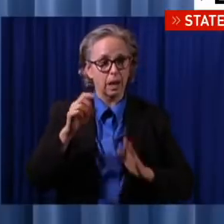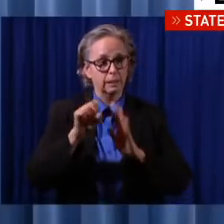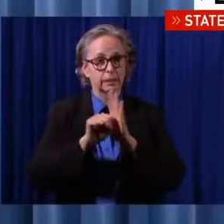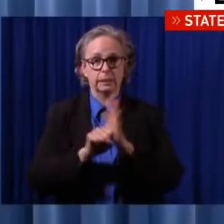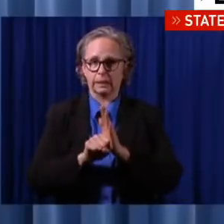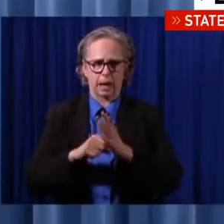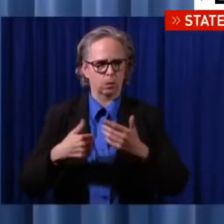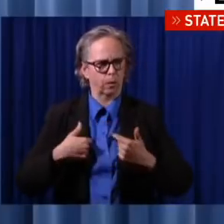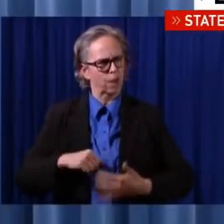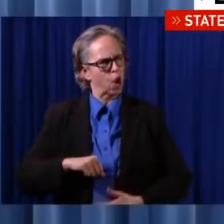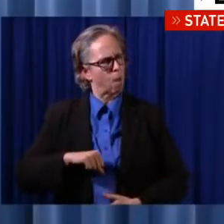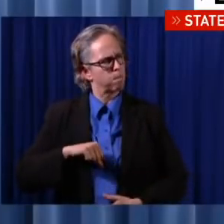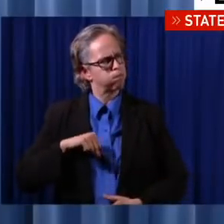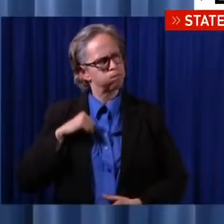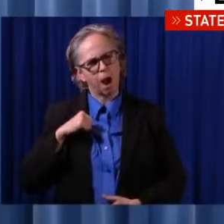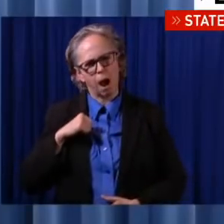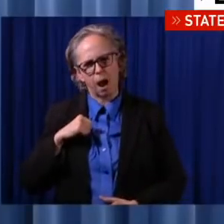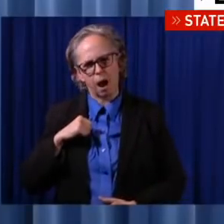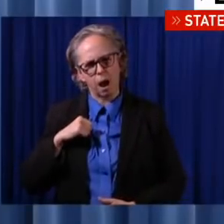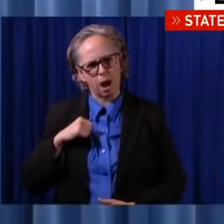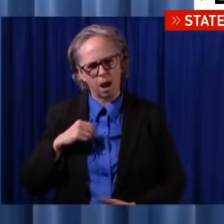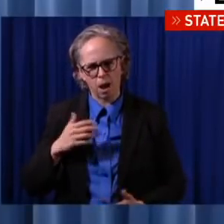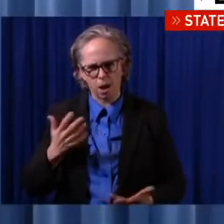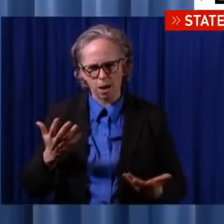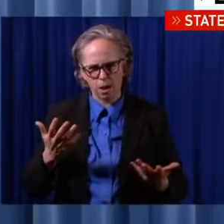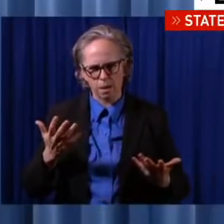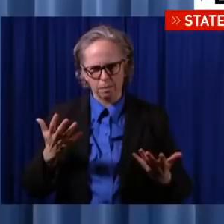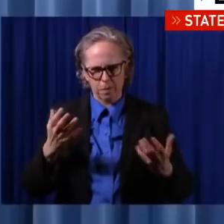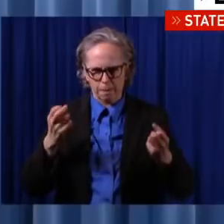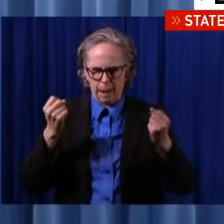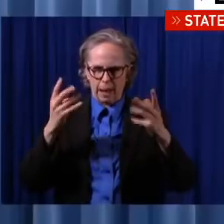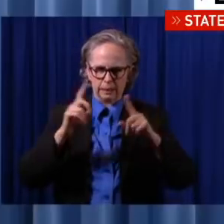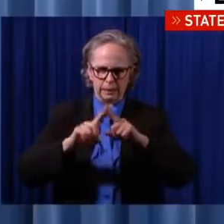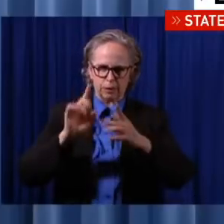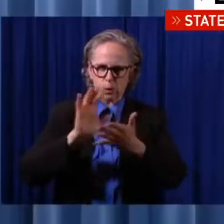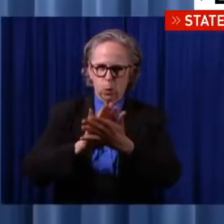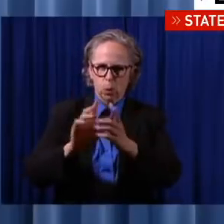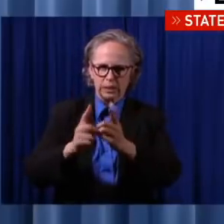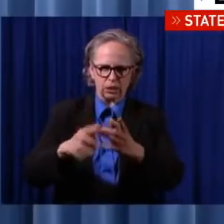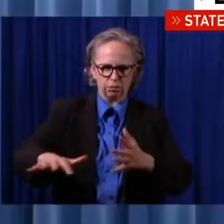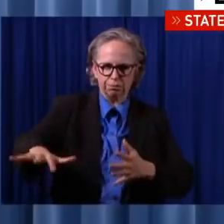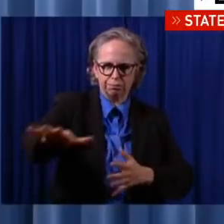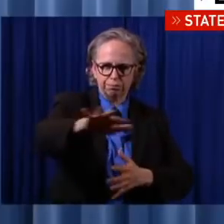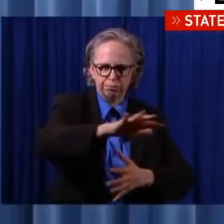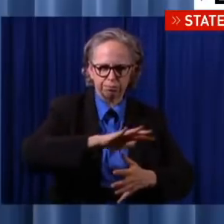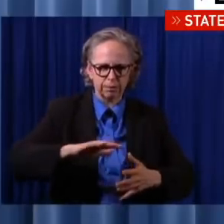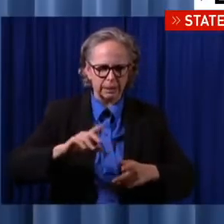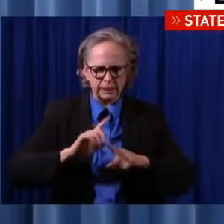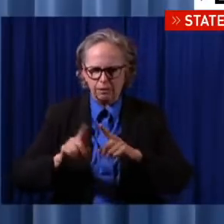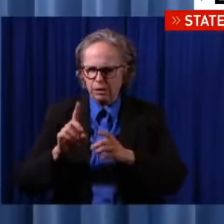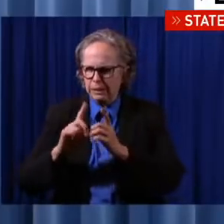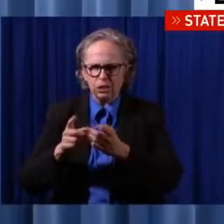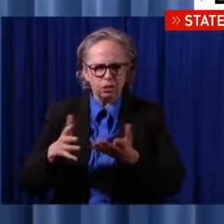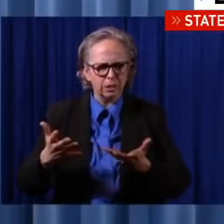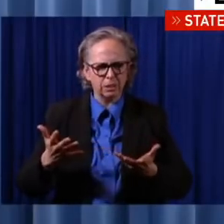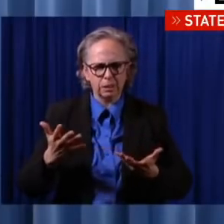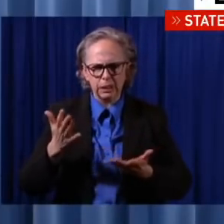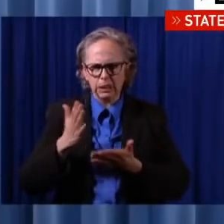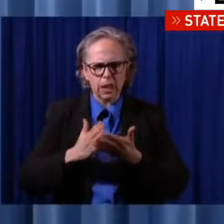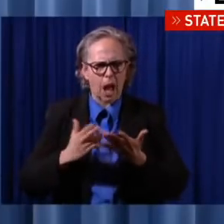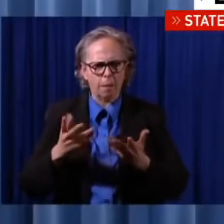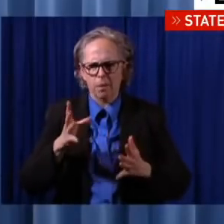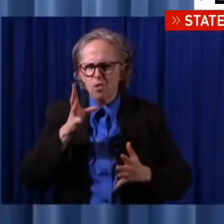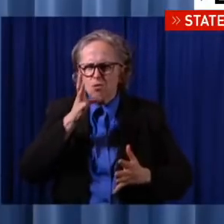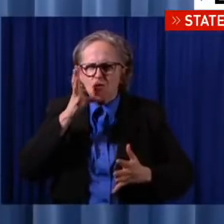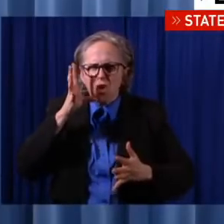school districts throughout the state, very, very diverse, some extremely rural, where